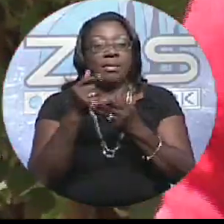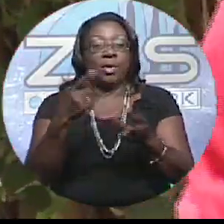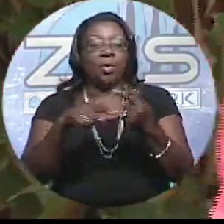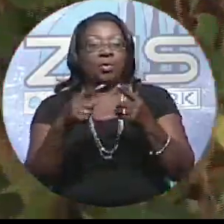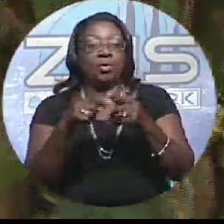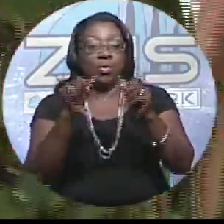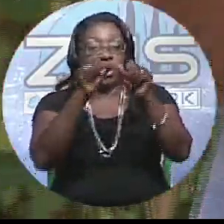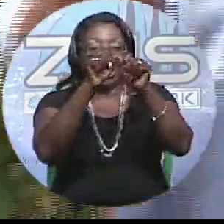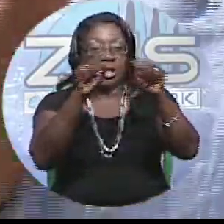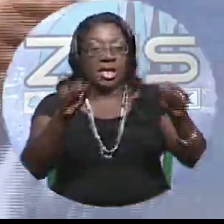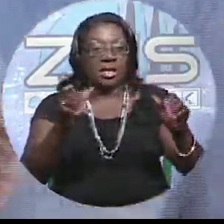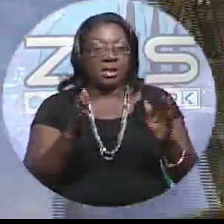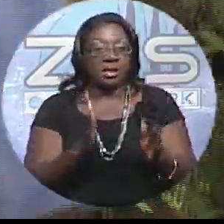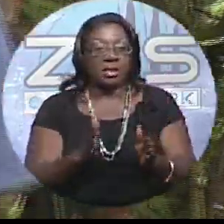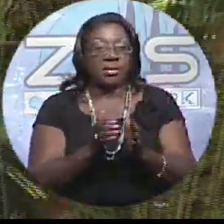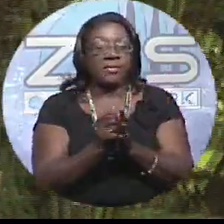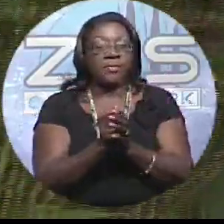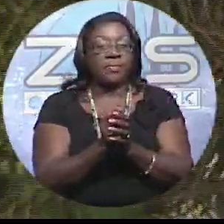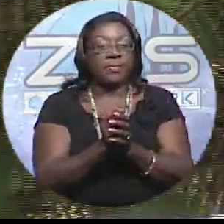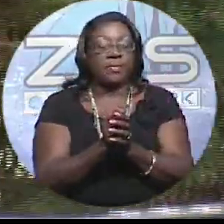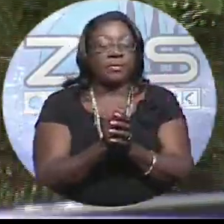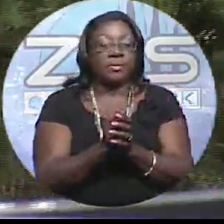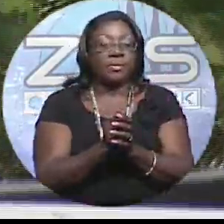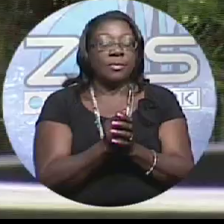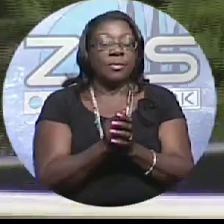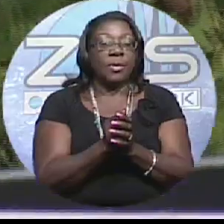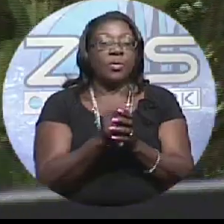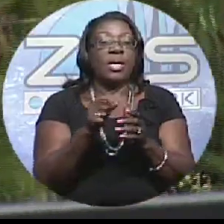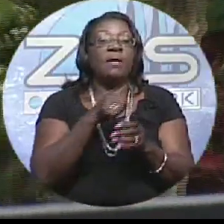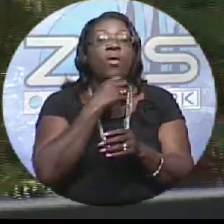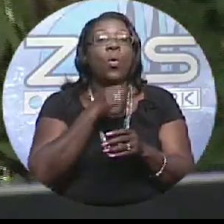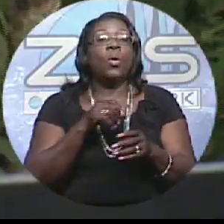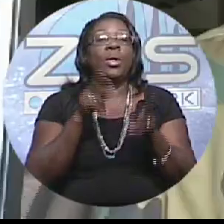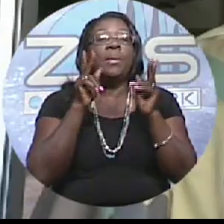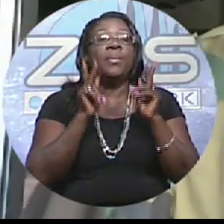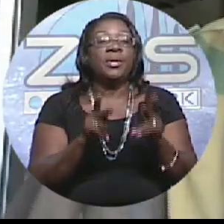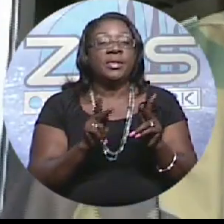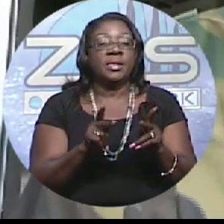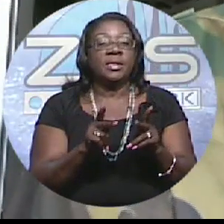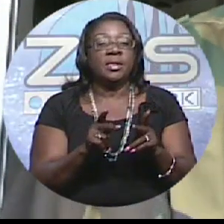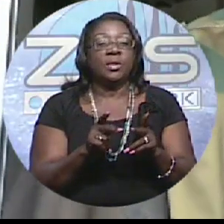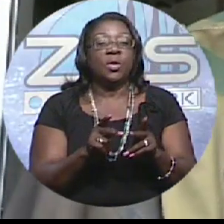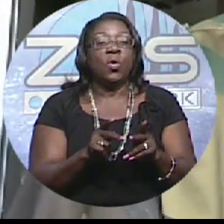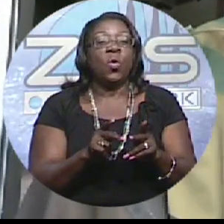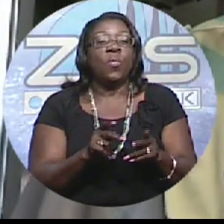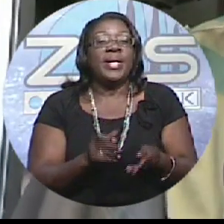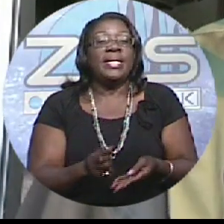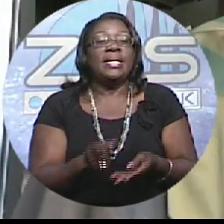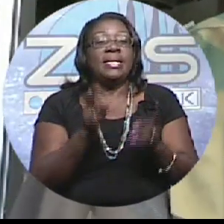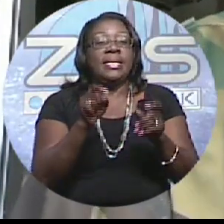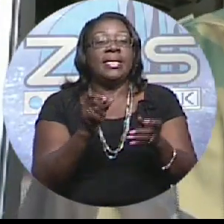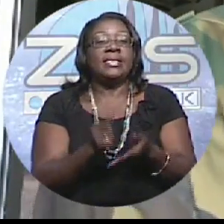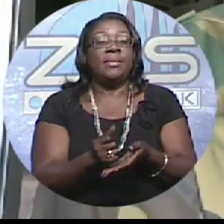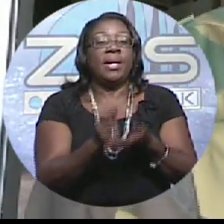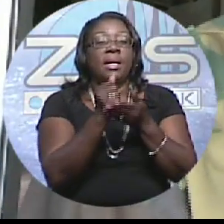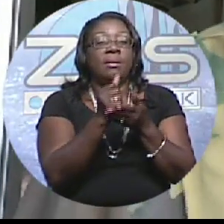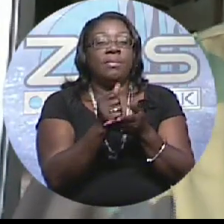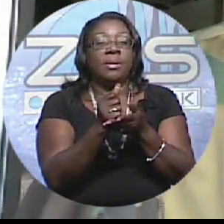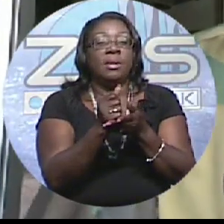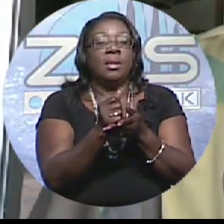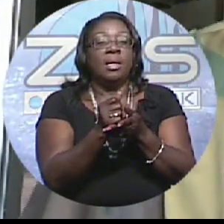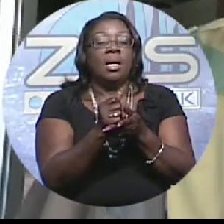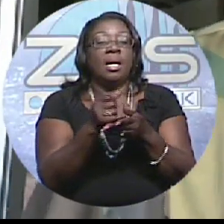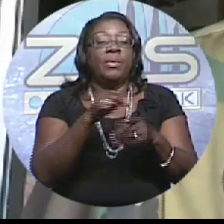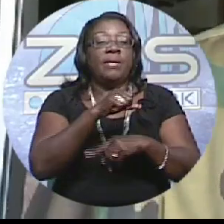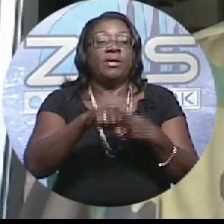any person that need any assistance, like, the senior persons with disabilities, coming from the administrator, the social